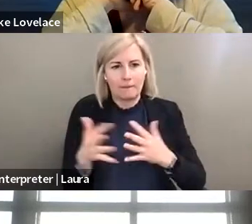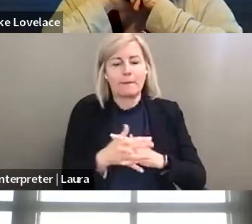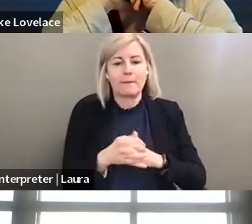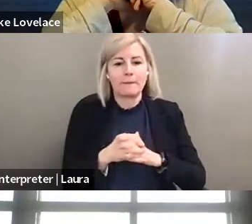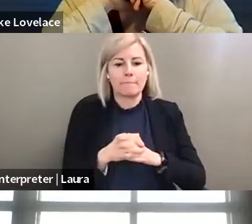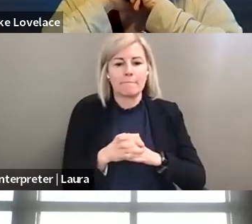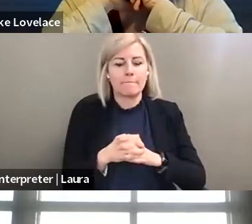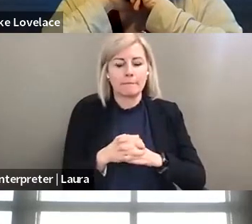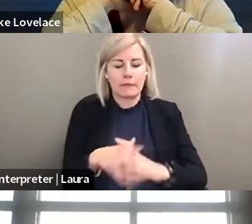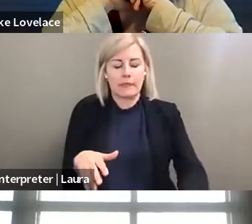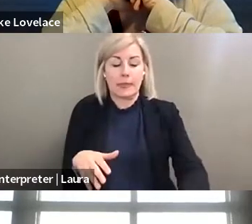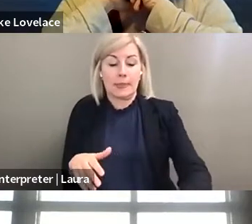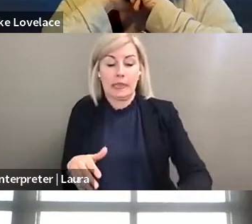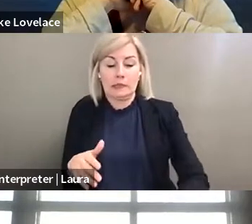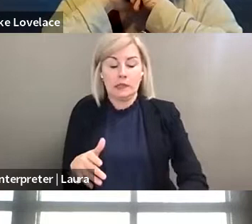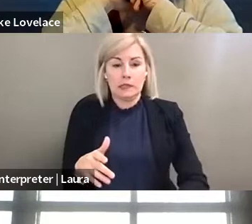So